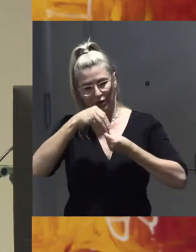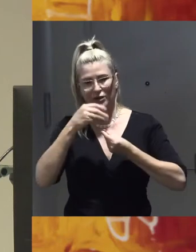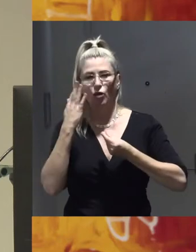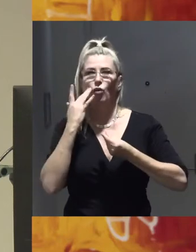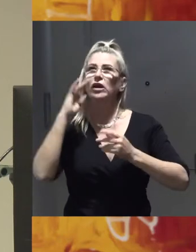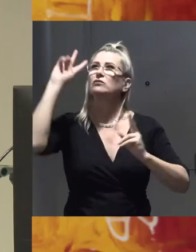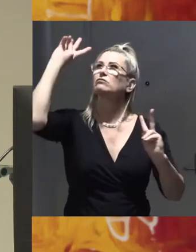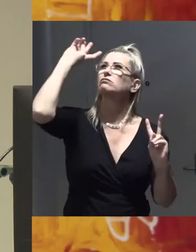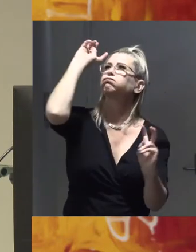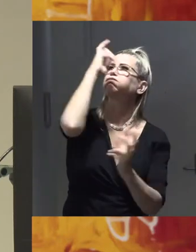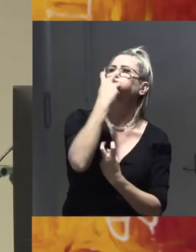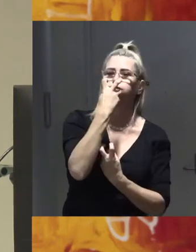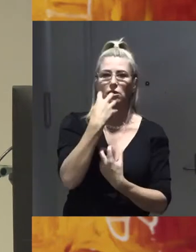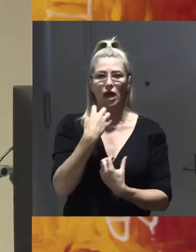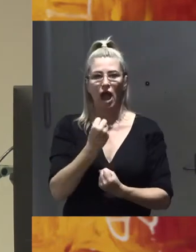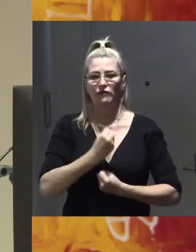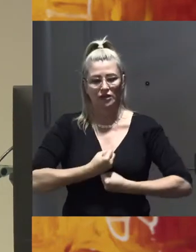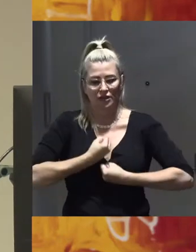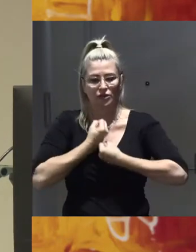darkness.